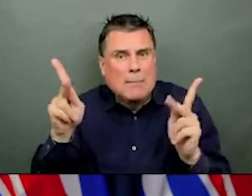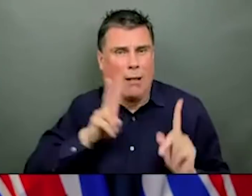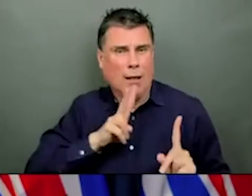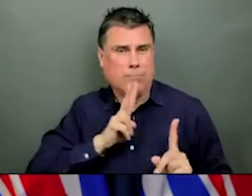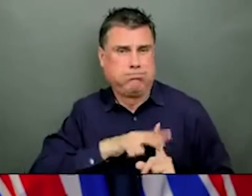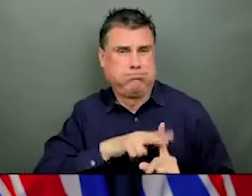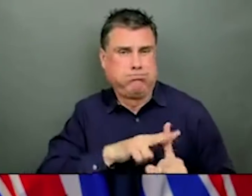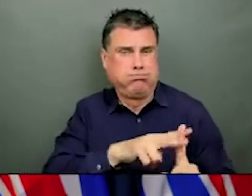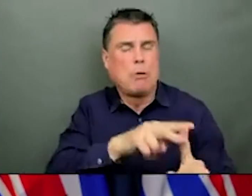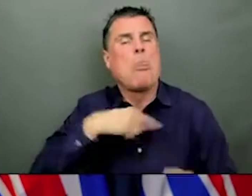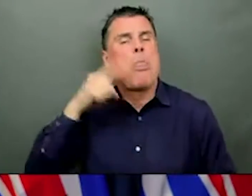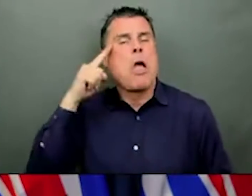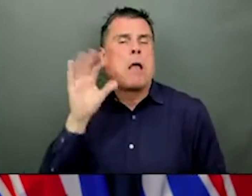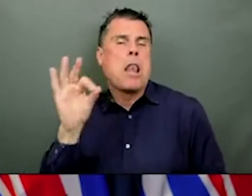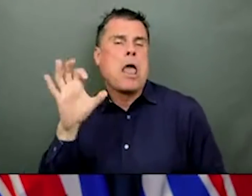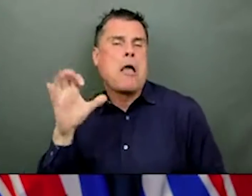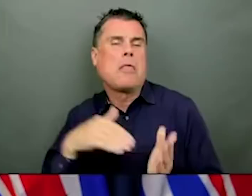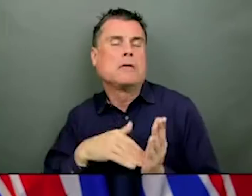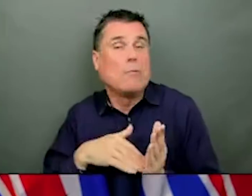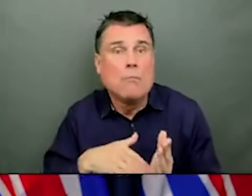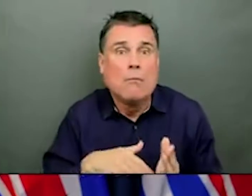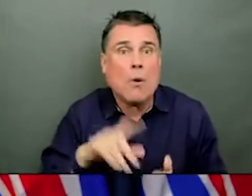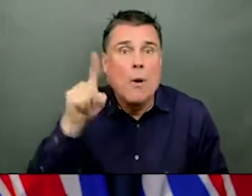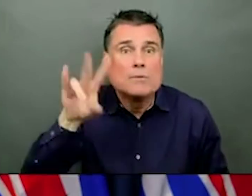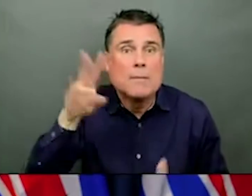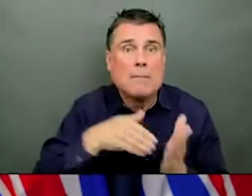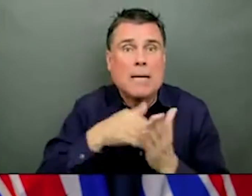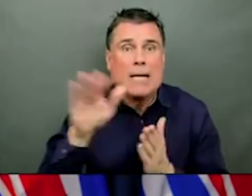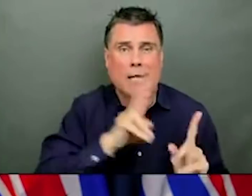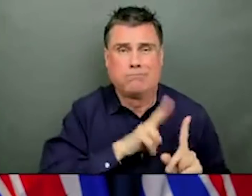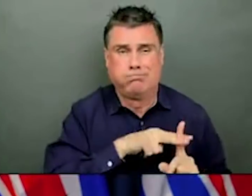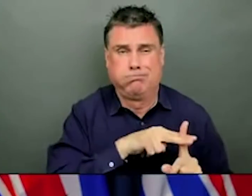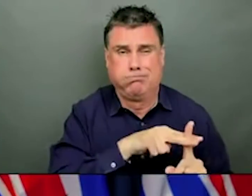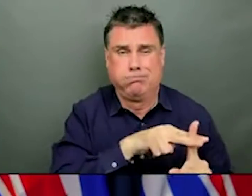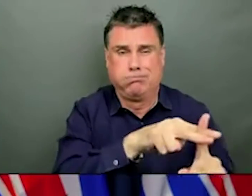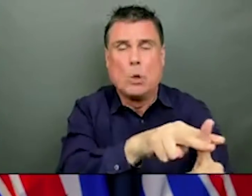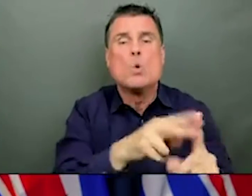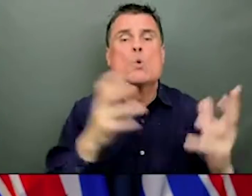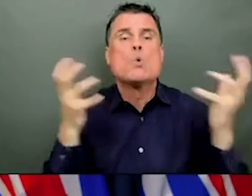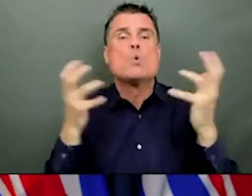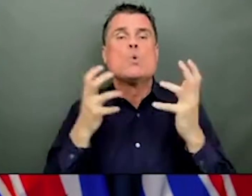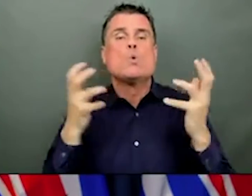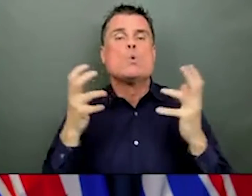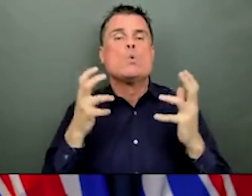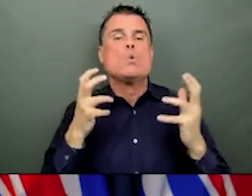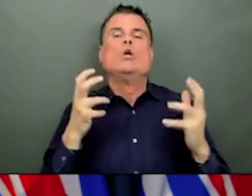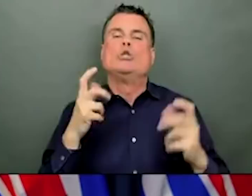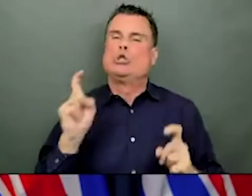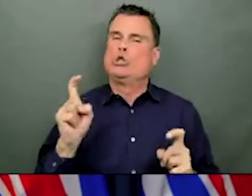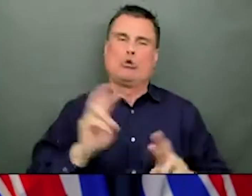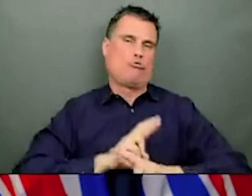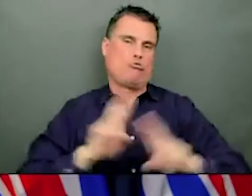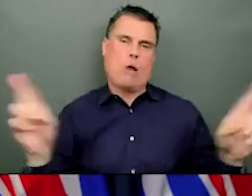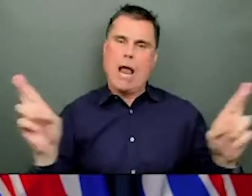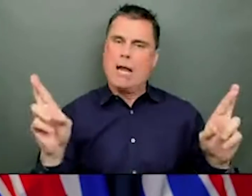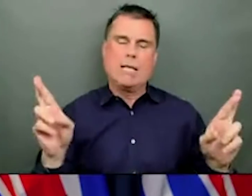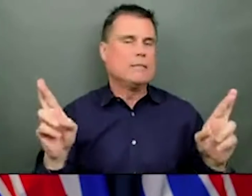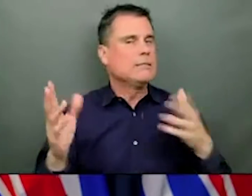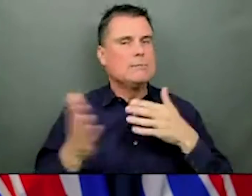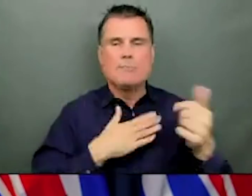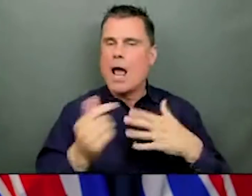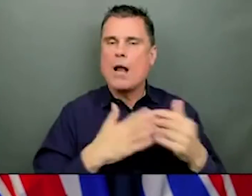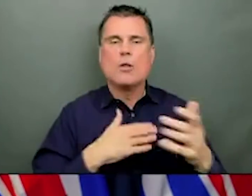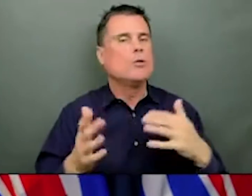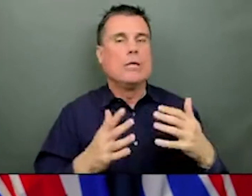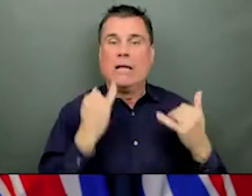better prepared. We've acknowledged that. And the terms of each health authority putting in place their infrastructure is